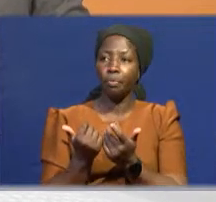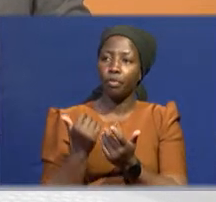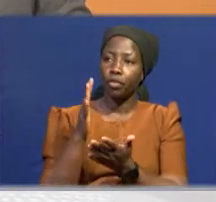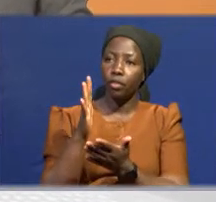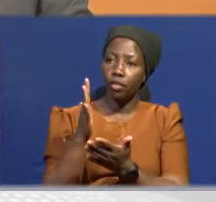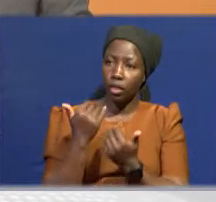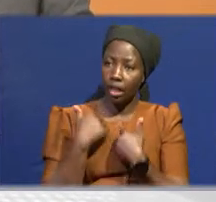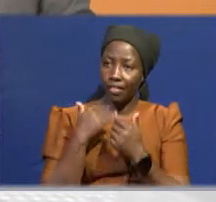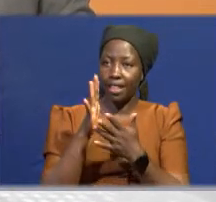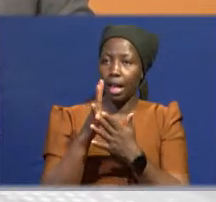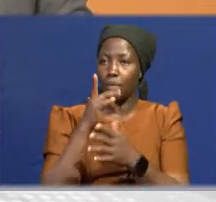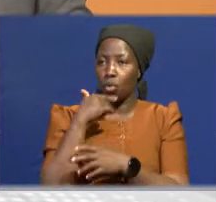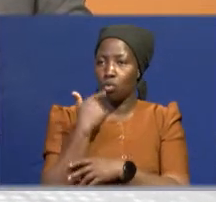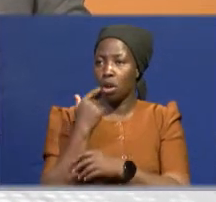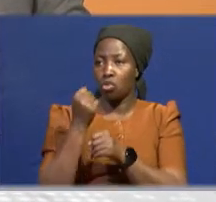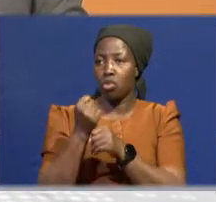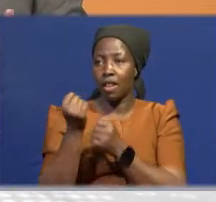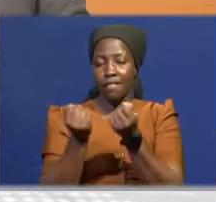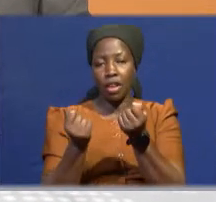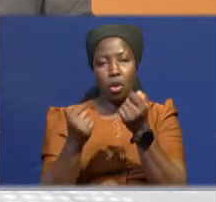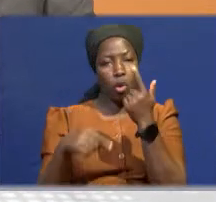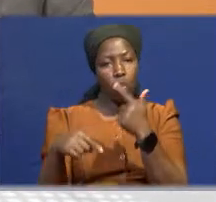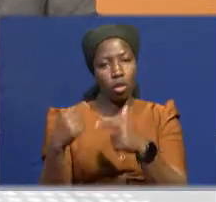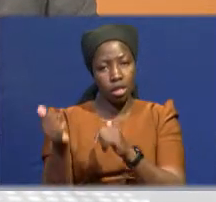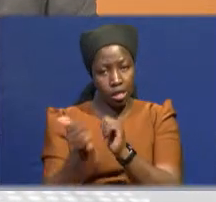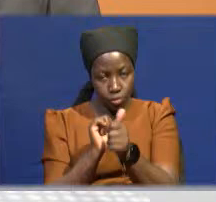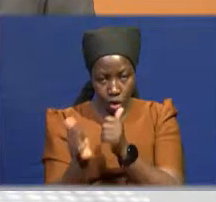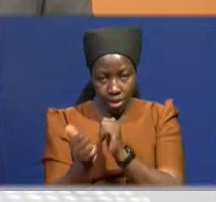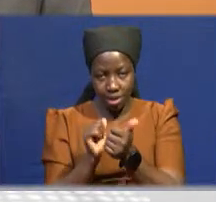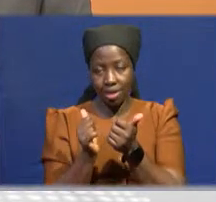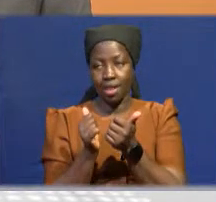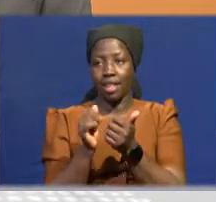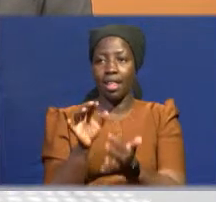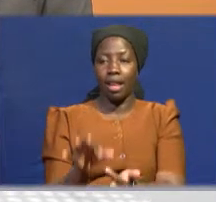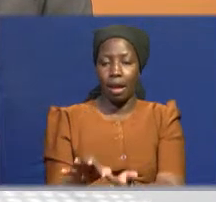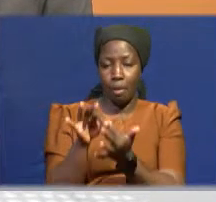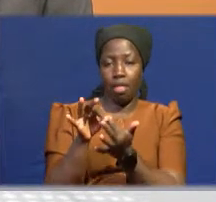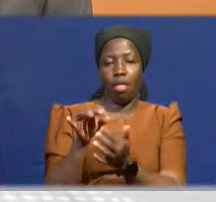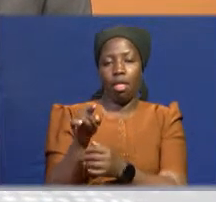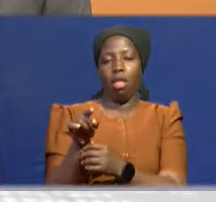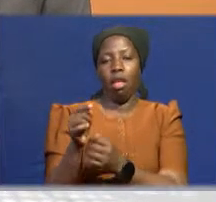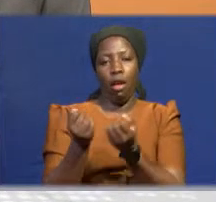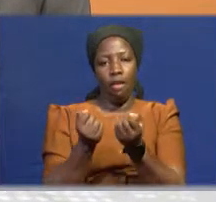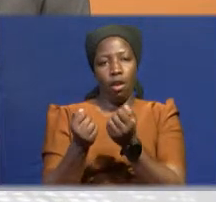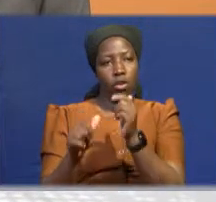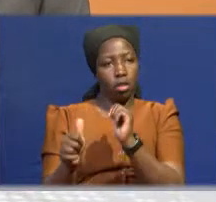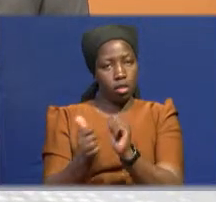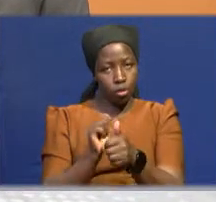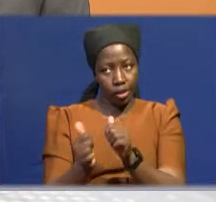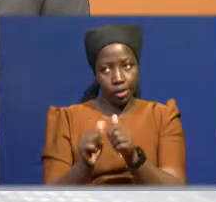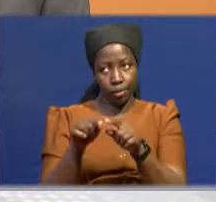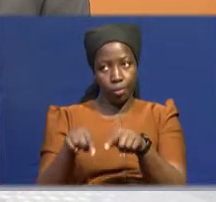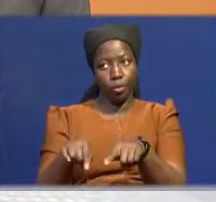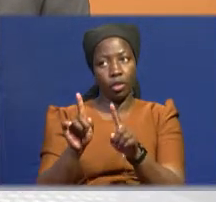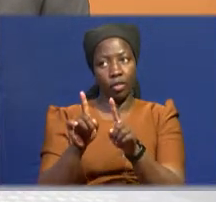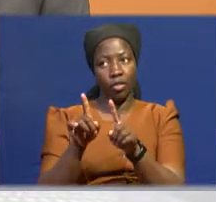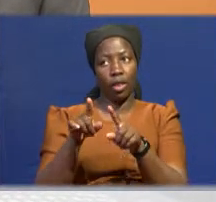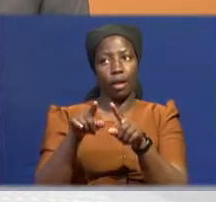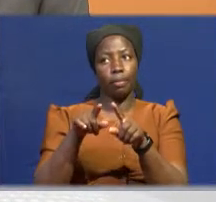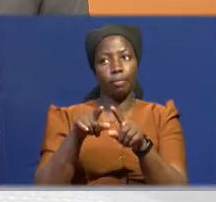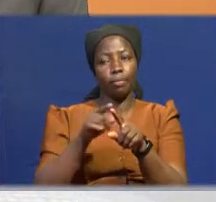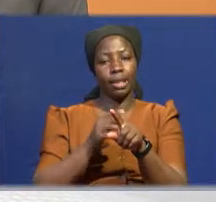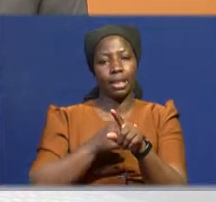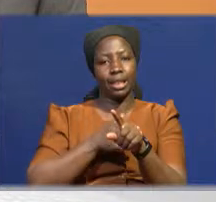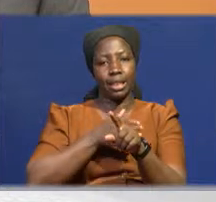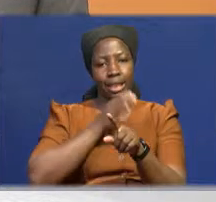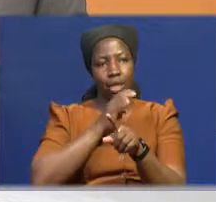who are in sport, motorsport, especially those in motorsport. How do they effectively manage their